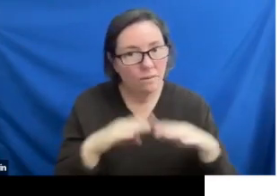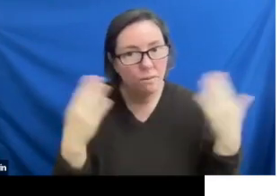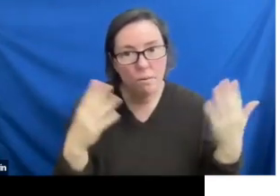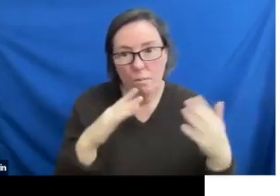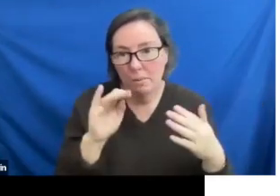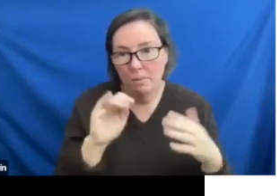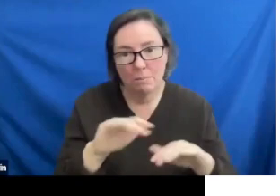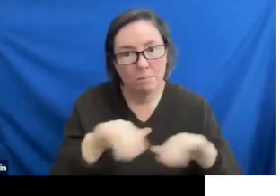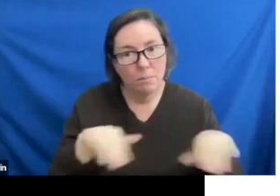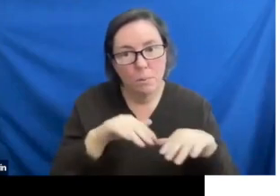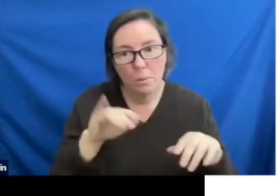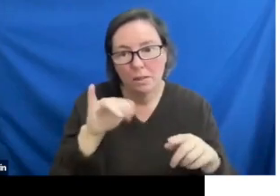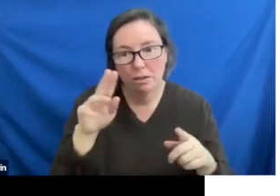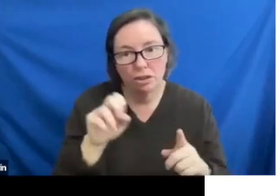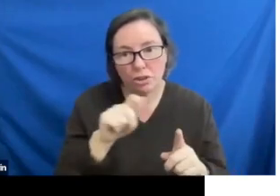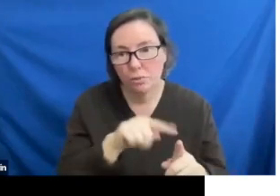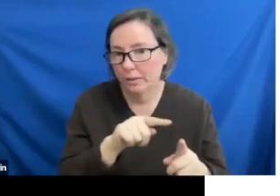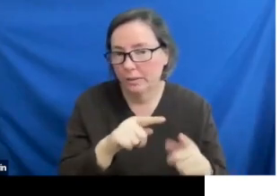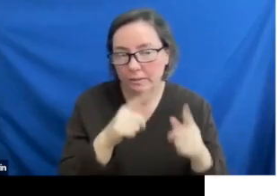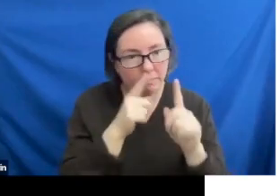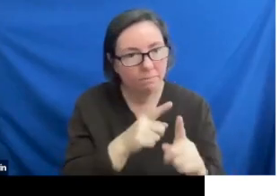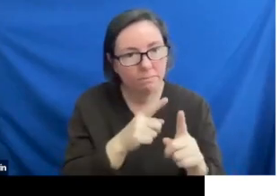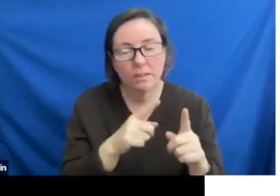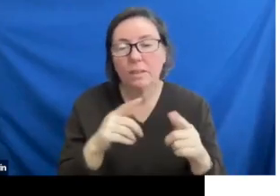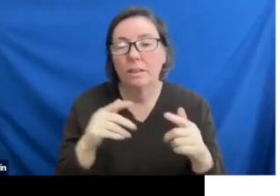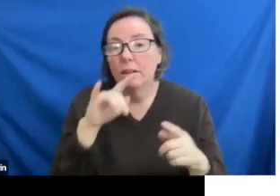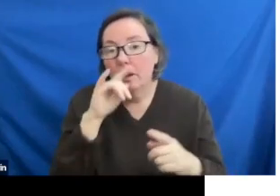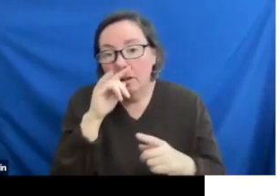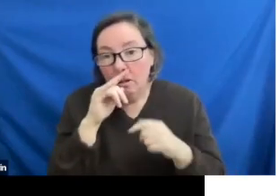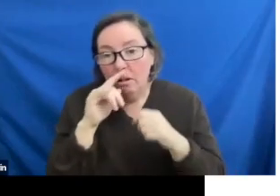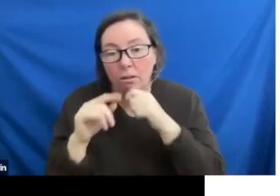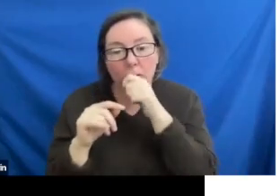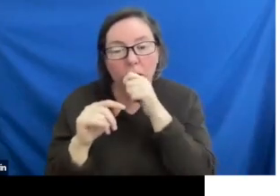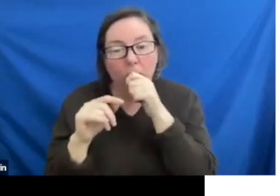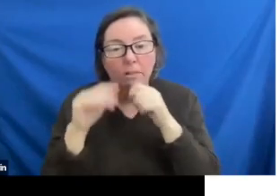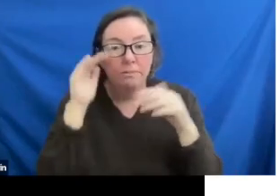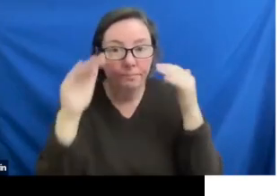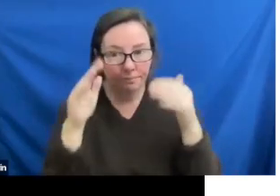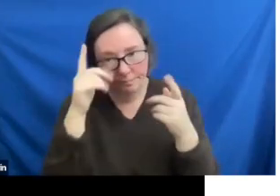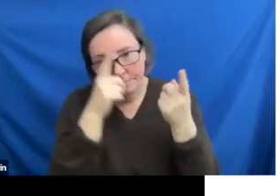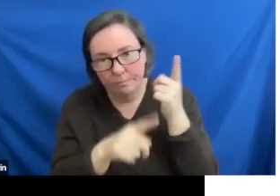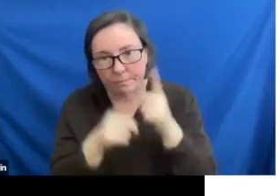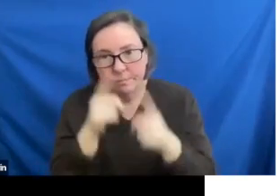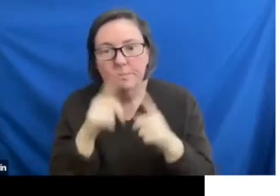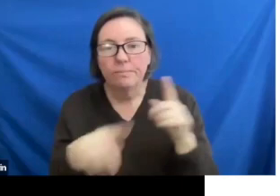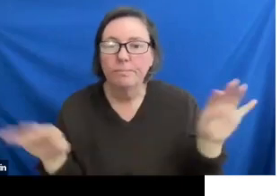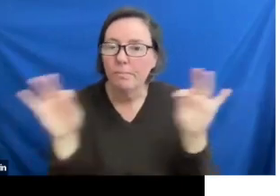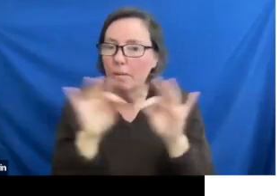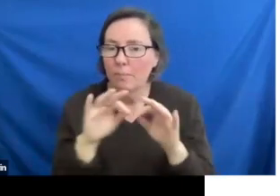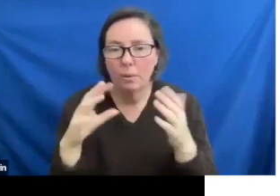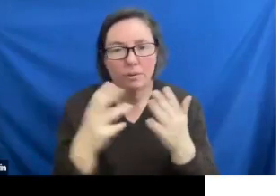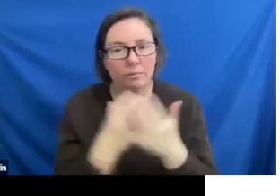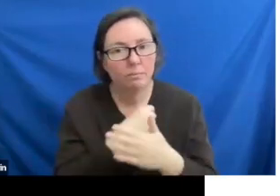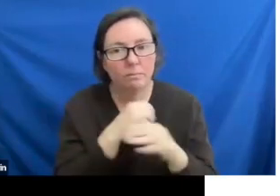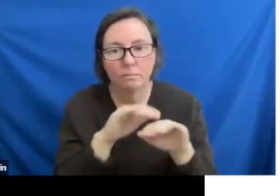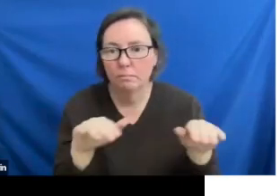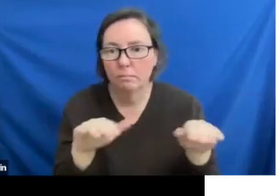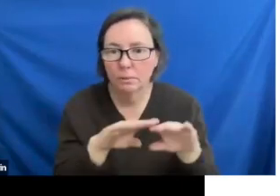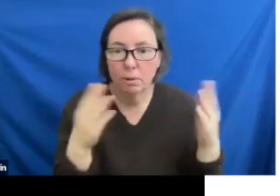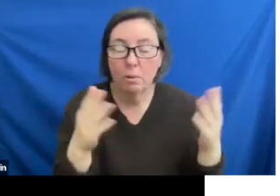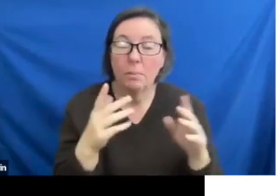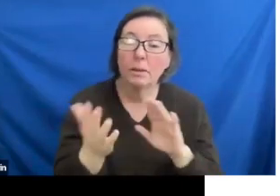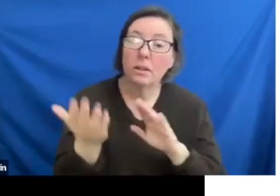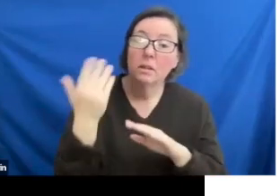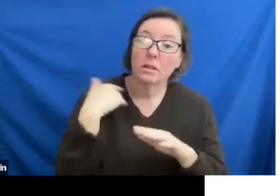in June, and I'm sure the kids and adults in the neighborhood would agree. In the time from when the